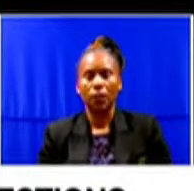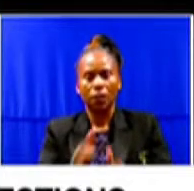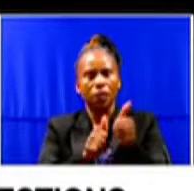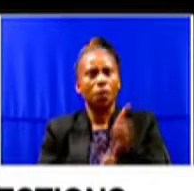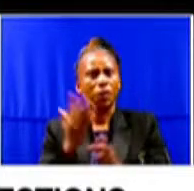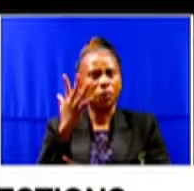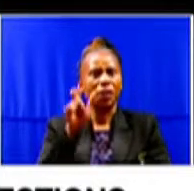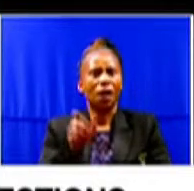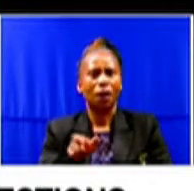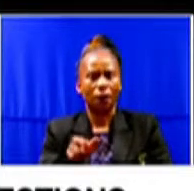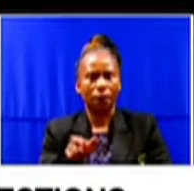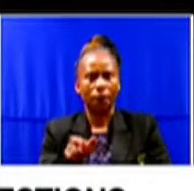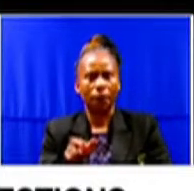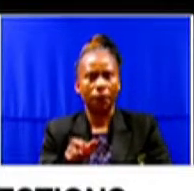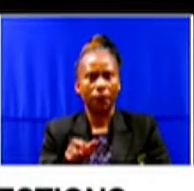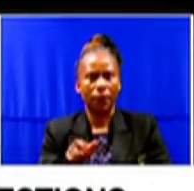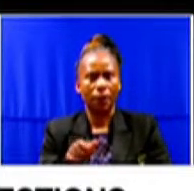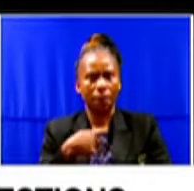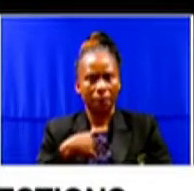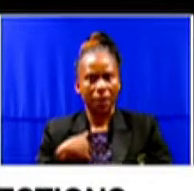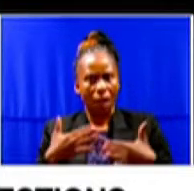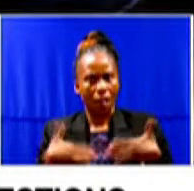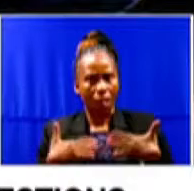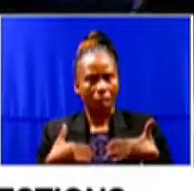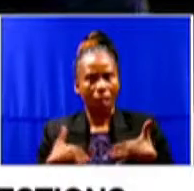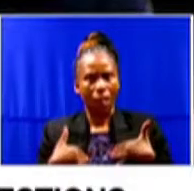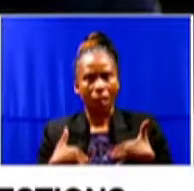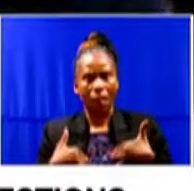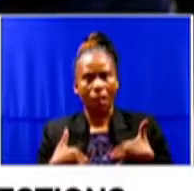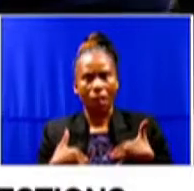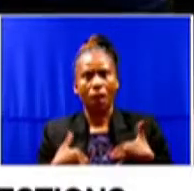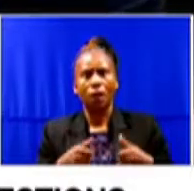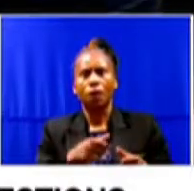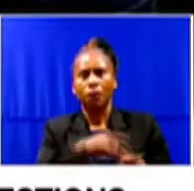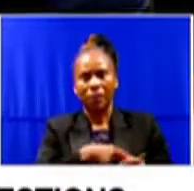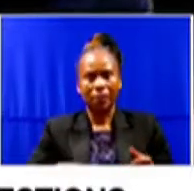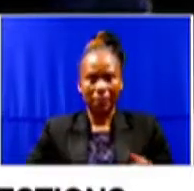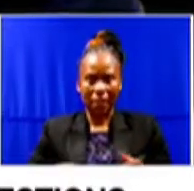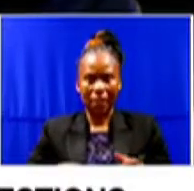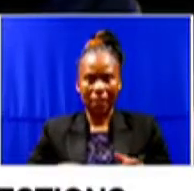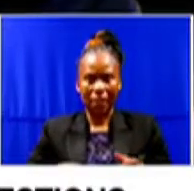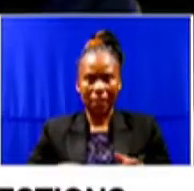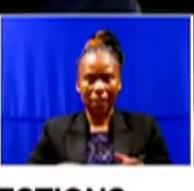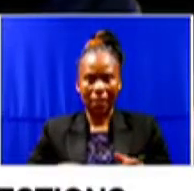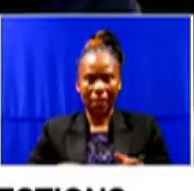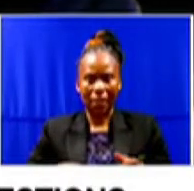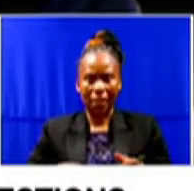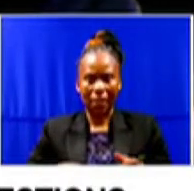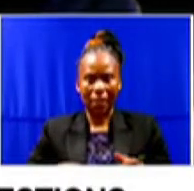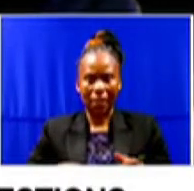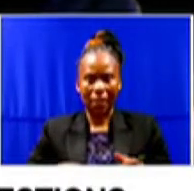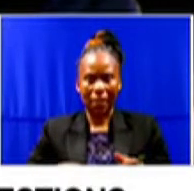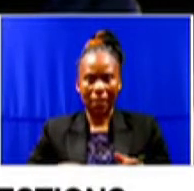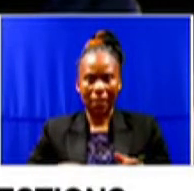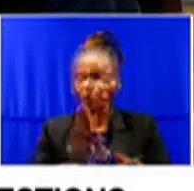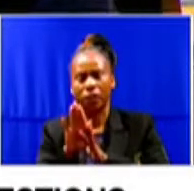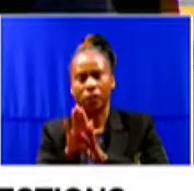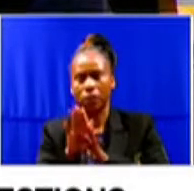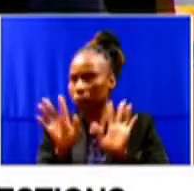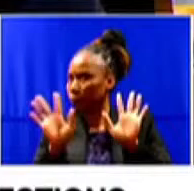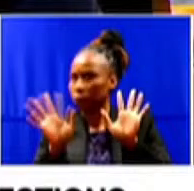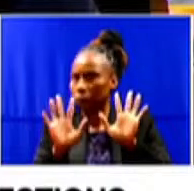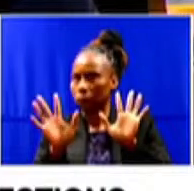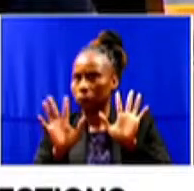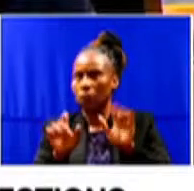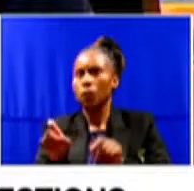Member. Deputy Speaker, I'm very glad I've got the President quoting Thatcher. That's some progress. But he did not answer the question. No, Honourable The question was,